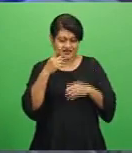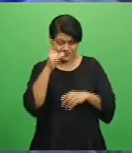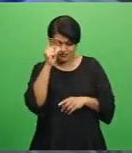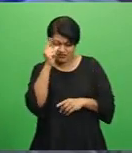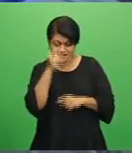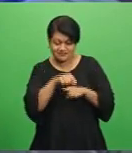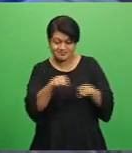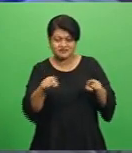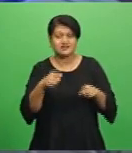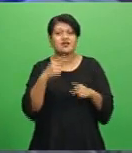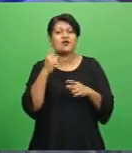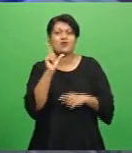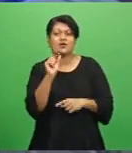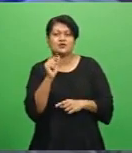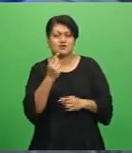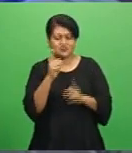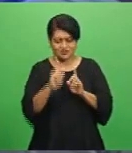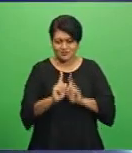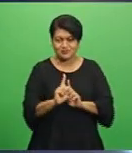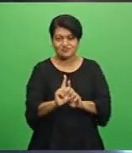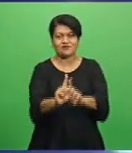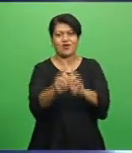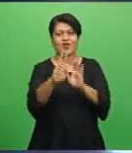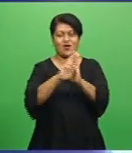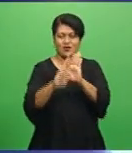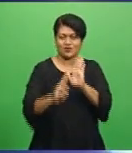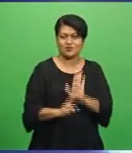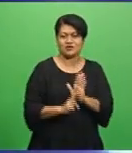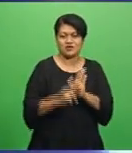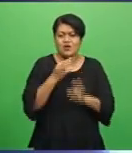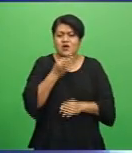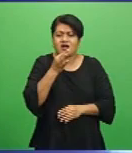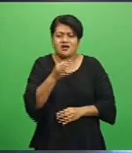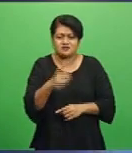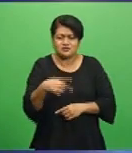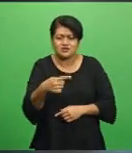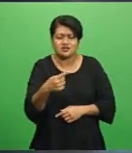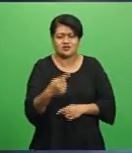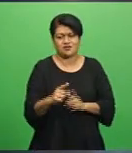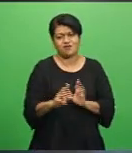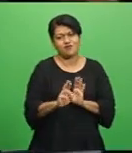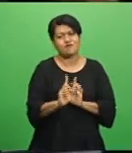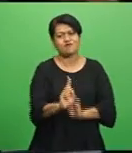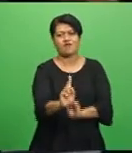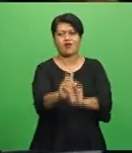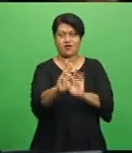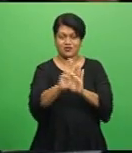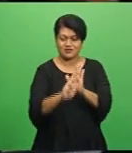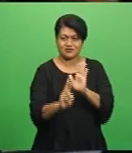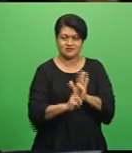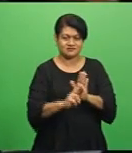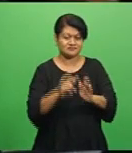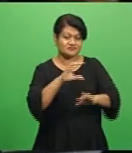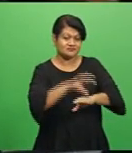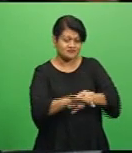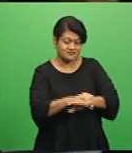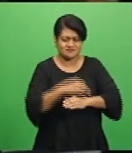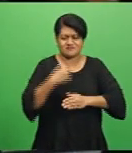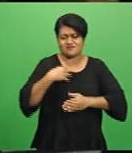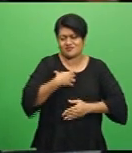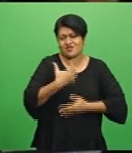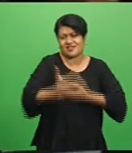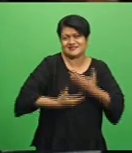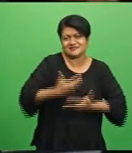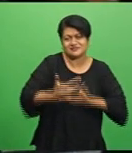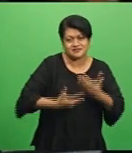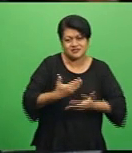curfew restrictions, he's urging everyone to continue observing the restrictions. The Acting Police Commissioner stresses that